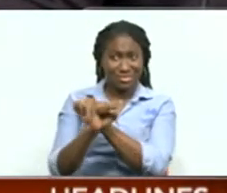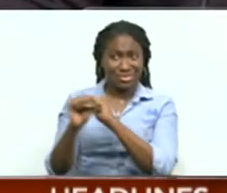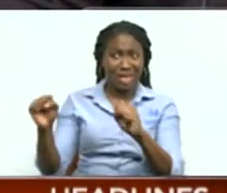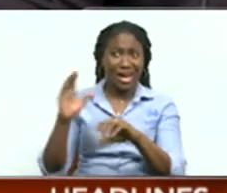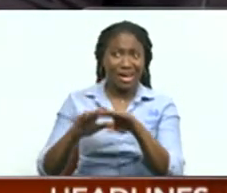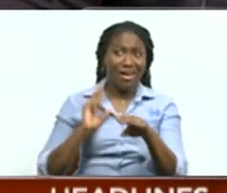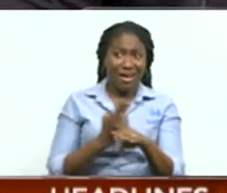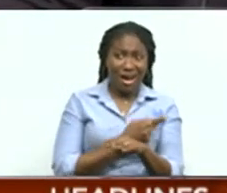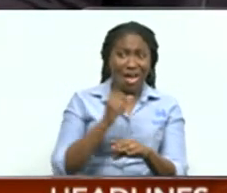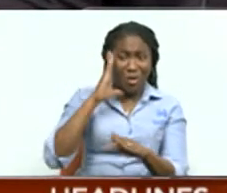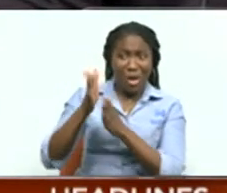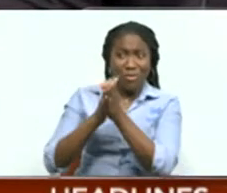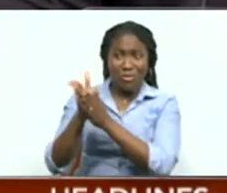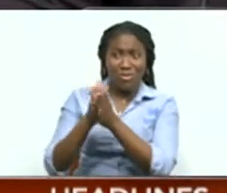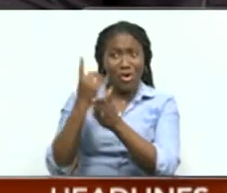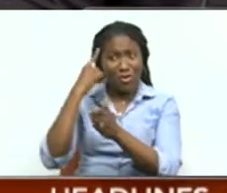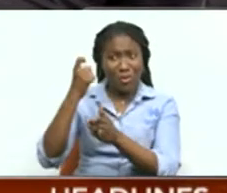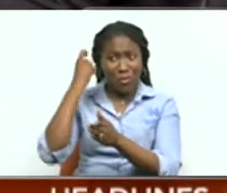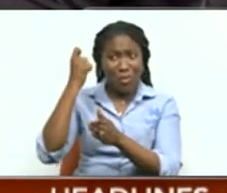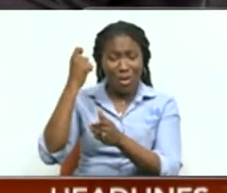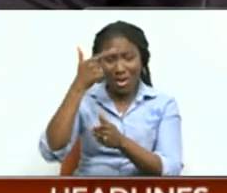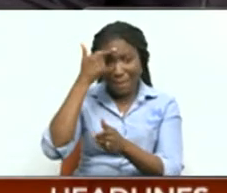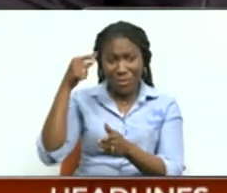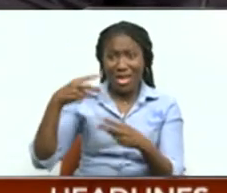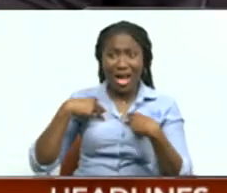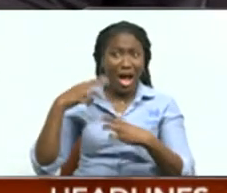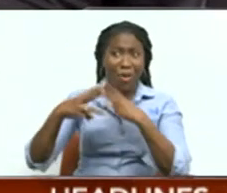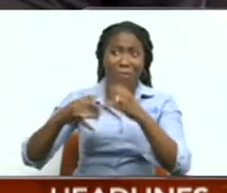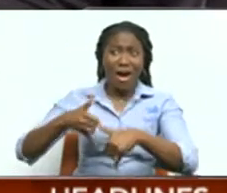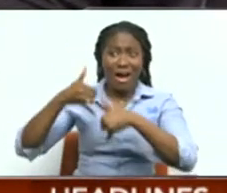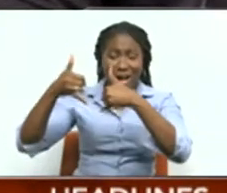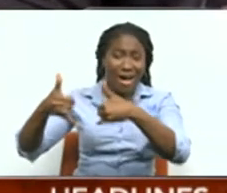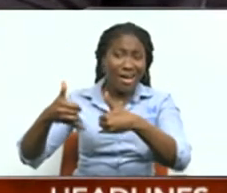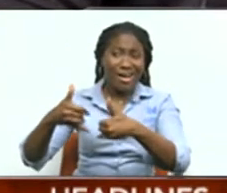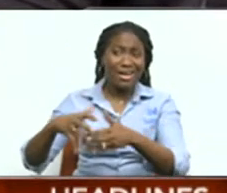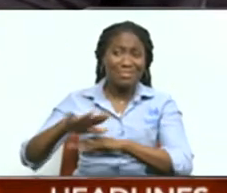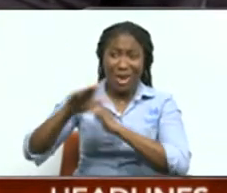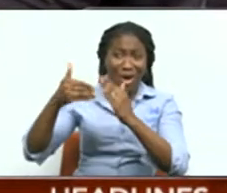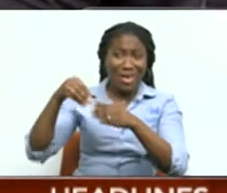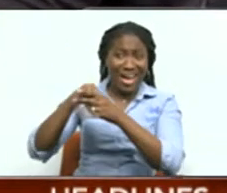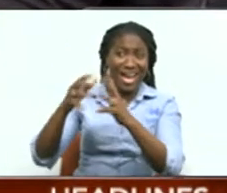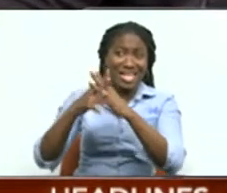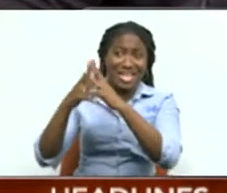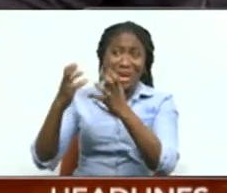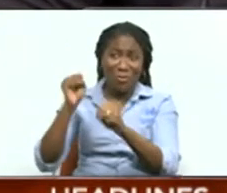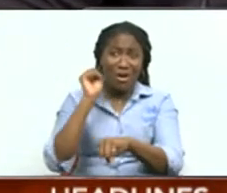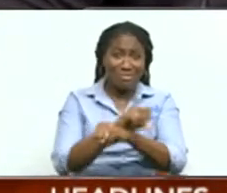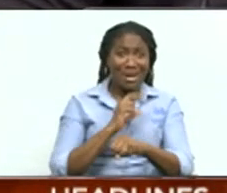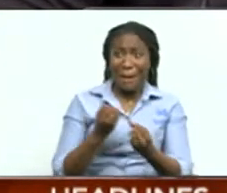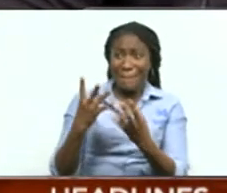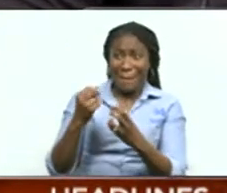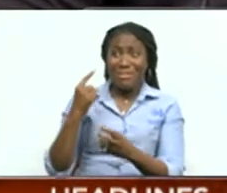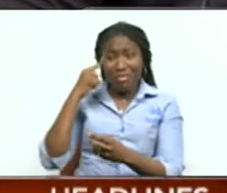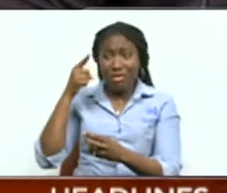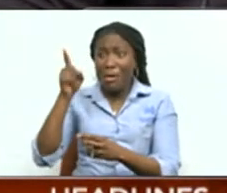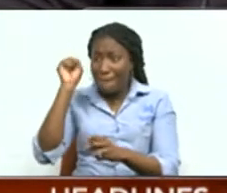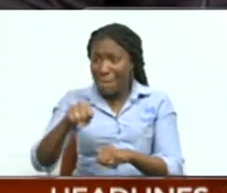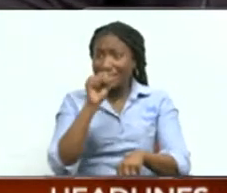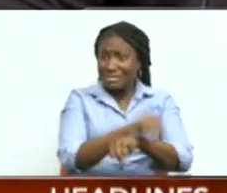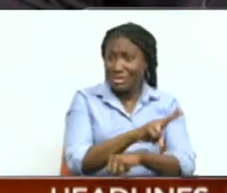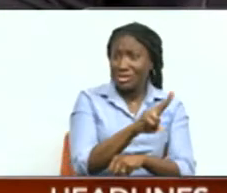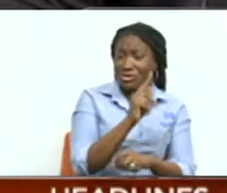match because they're hosting the World Cup. They're expected to beat us. We are the underdogs and we accept the